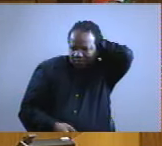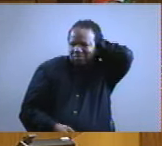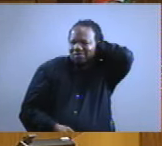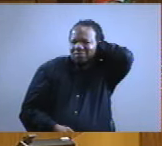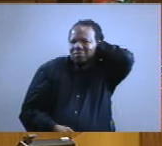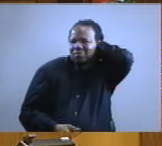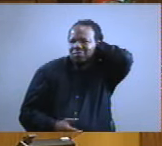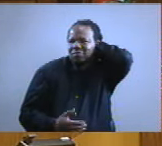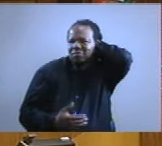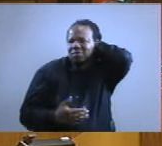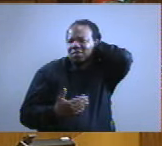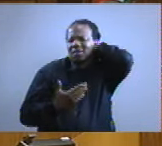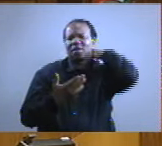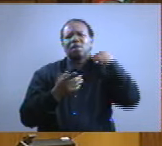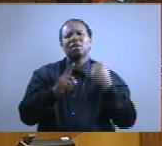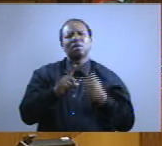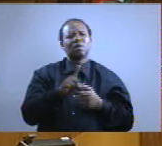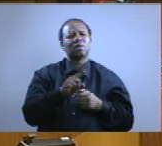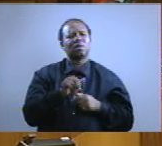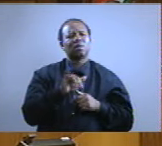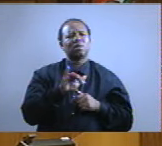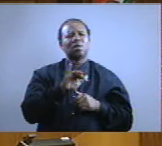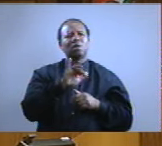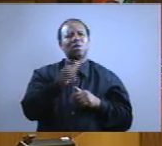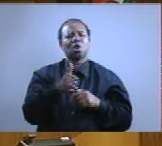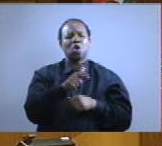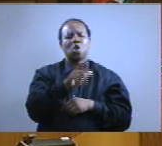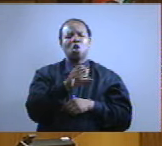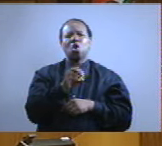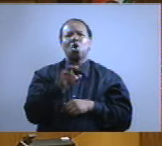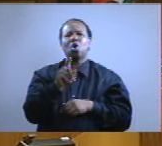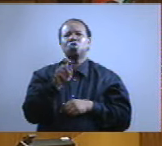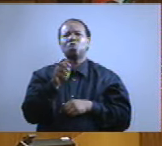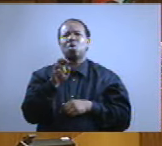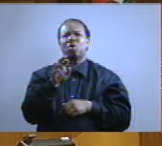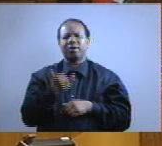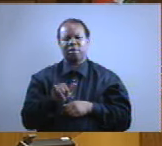Decision of question on second reading, Lotteries Amendment Bill.